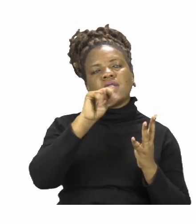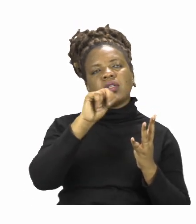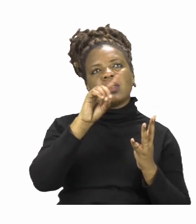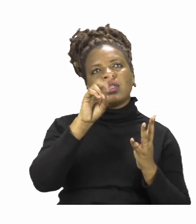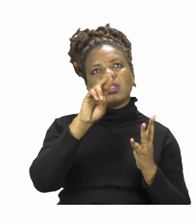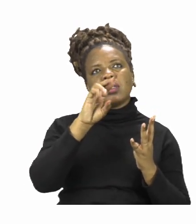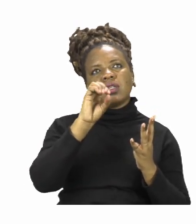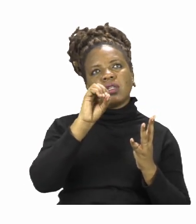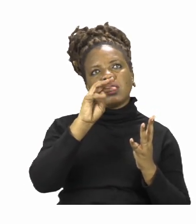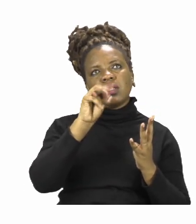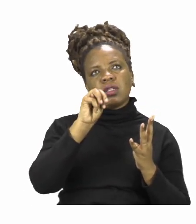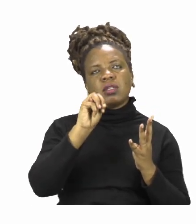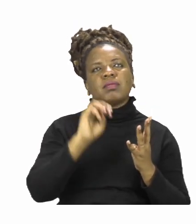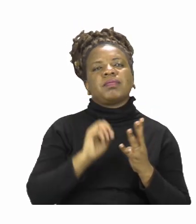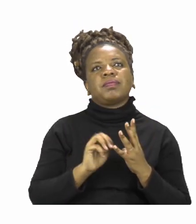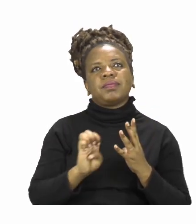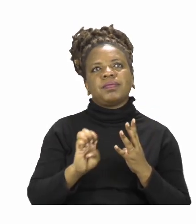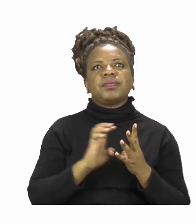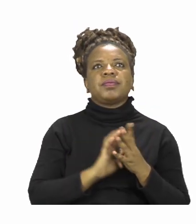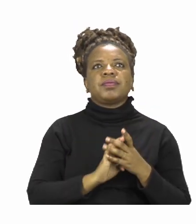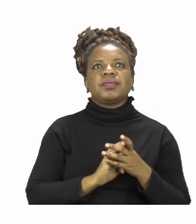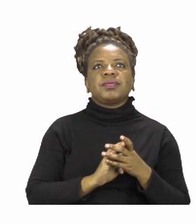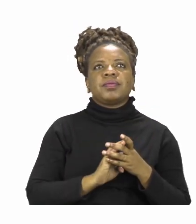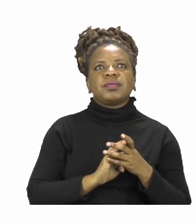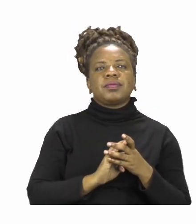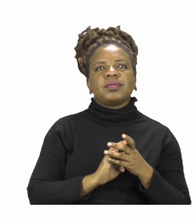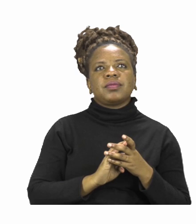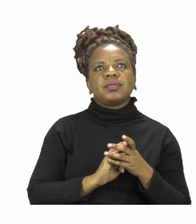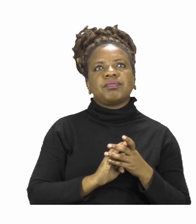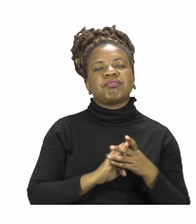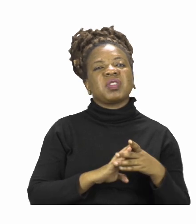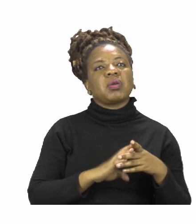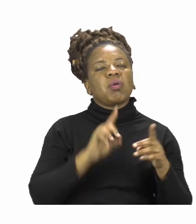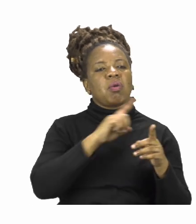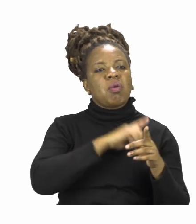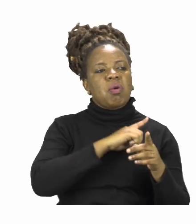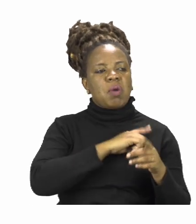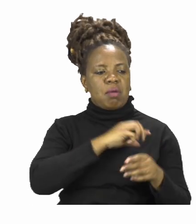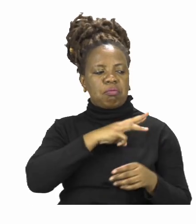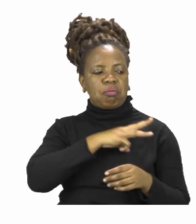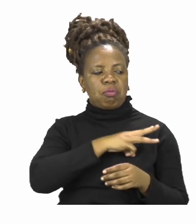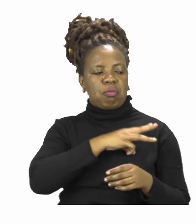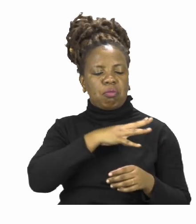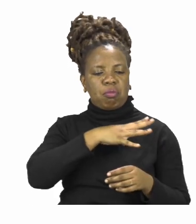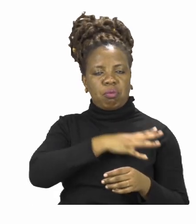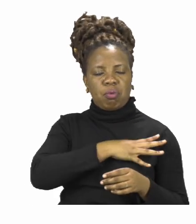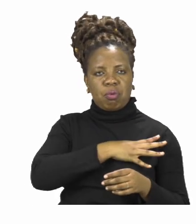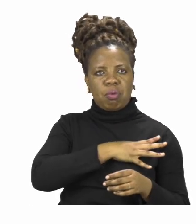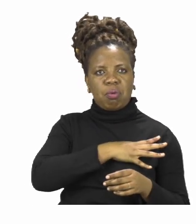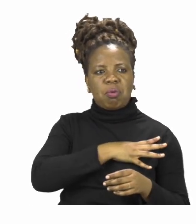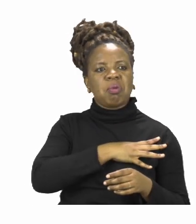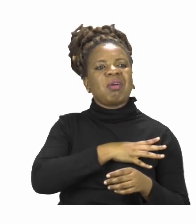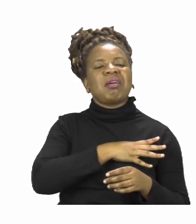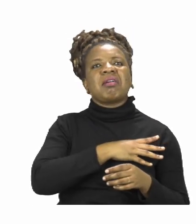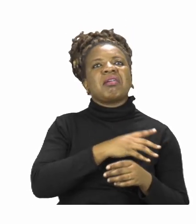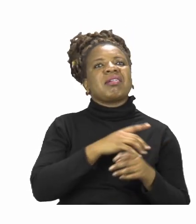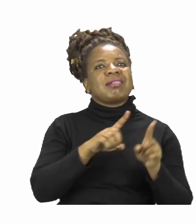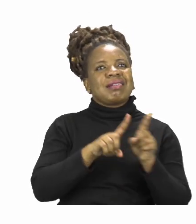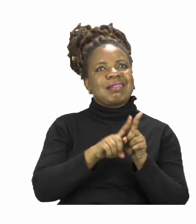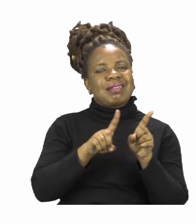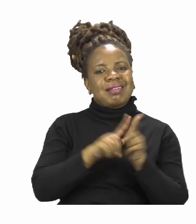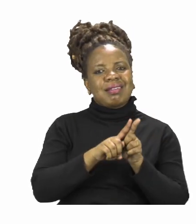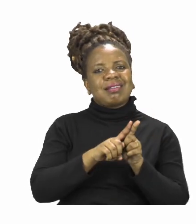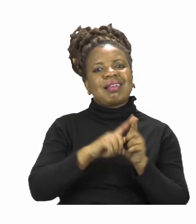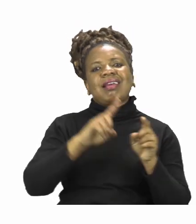why they are put together is because they act the same way. They attack the body the same way as well. And